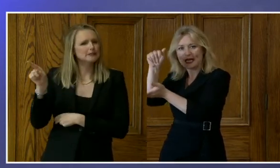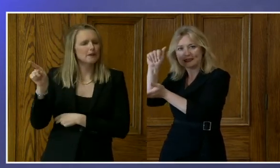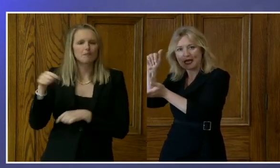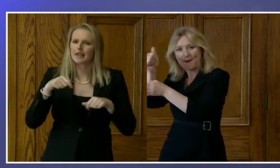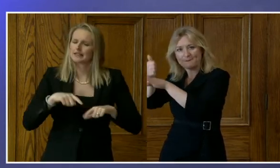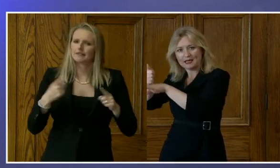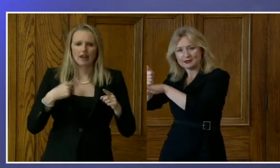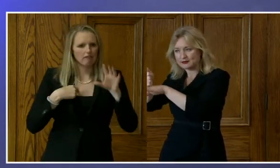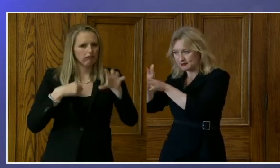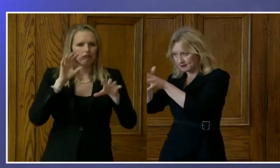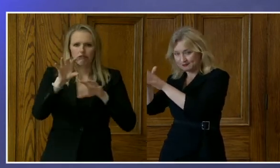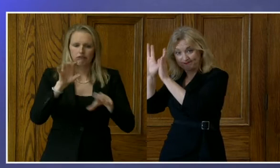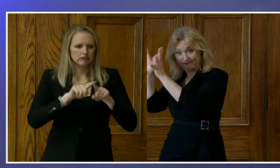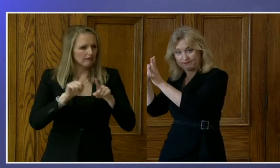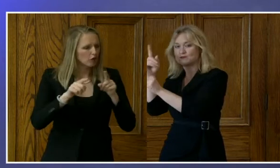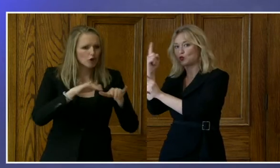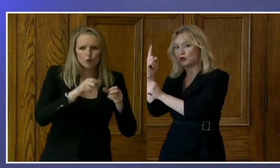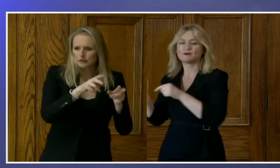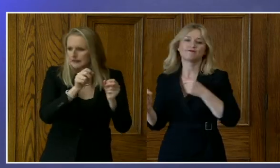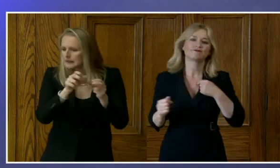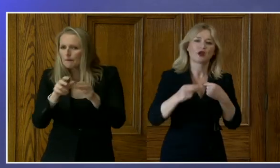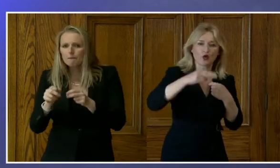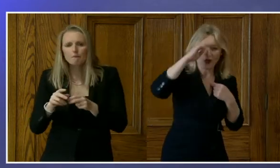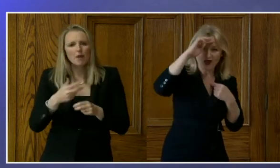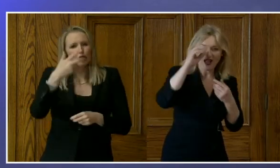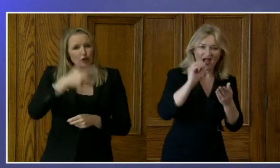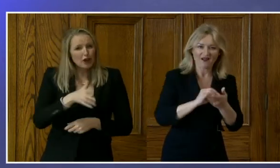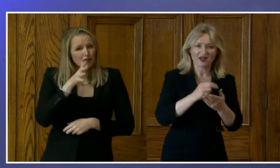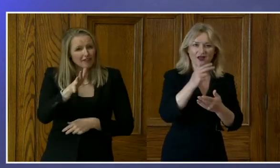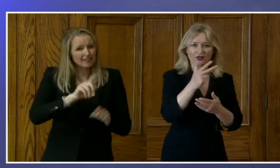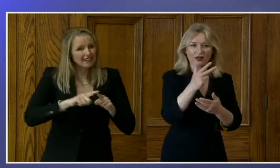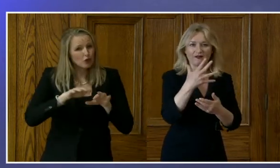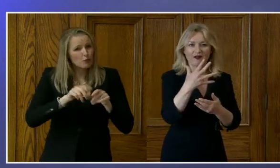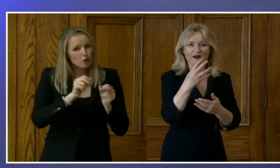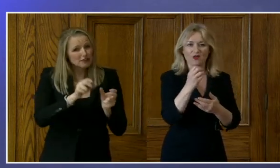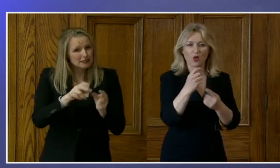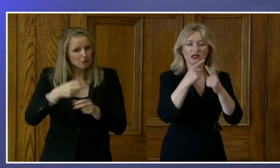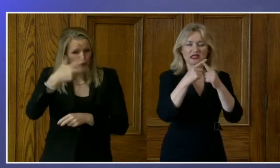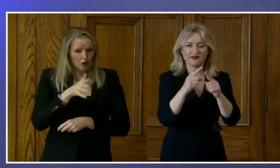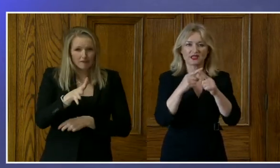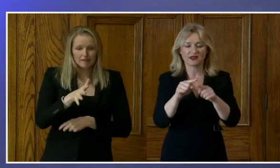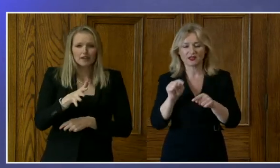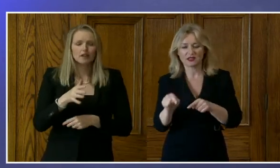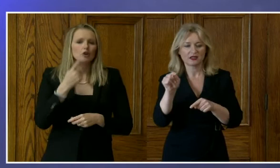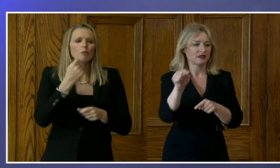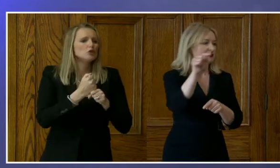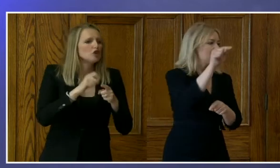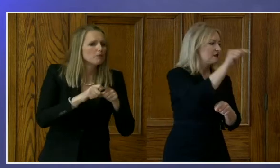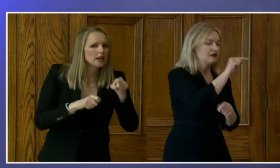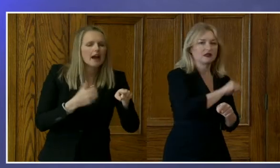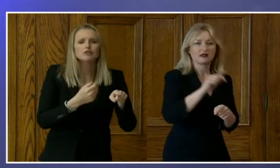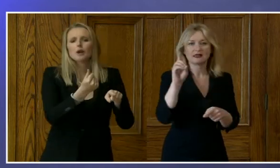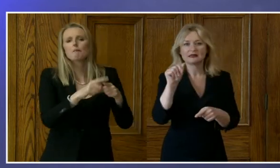healthcare system are in one database. Here we have over 350 databases which are located in local GP